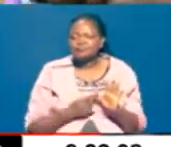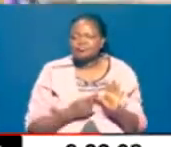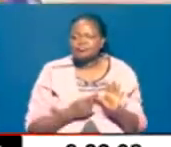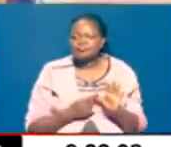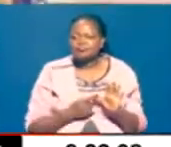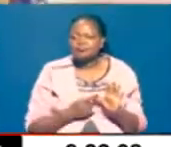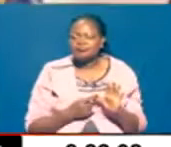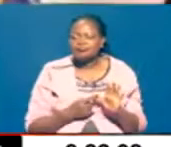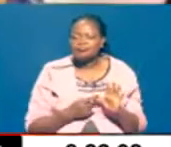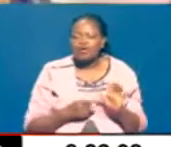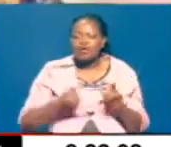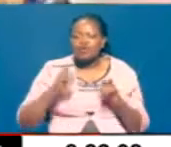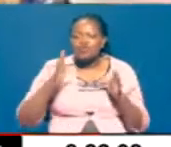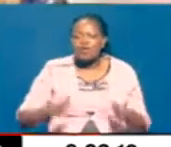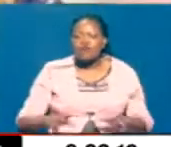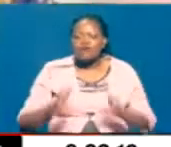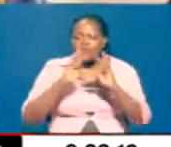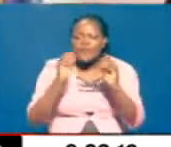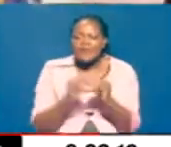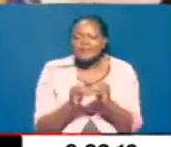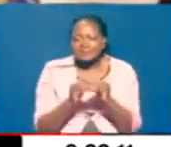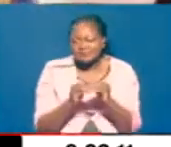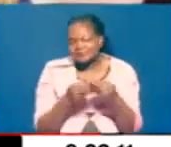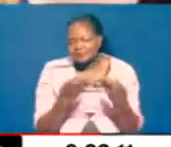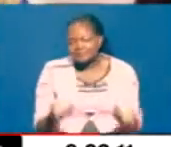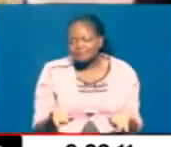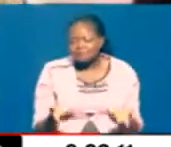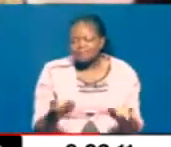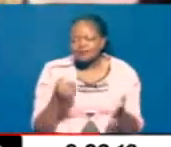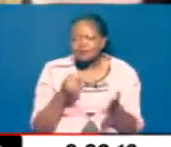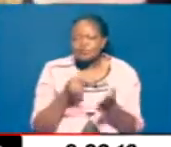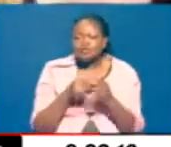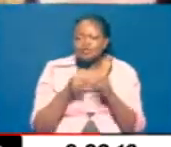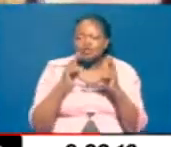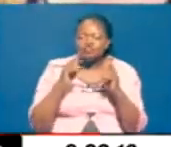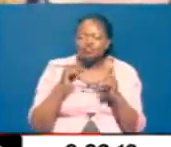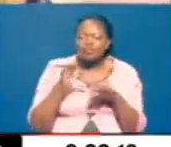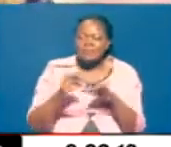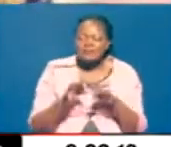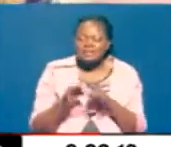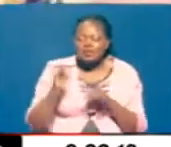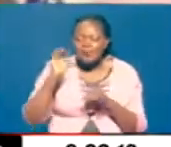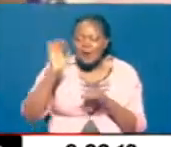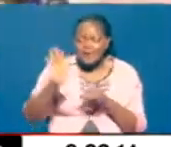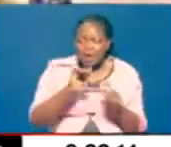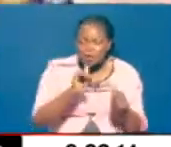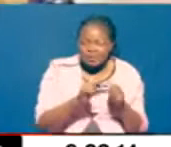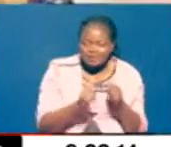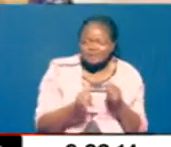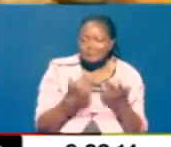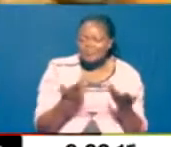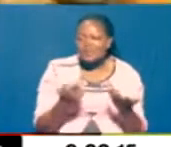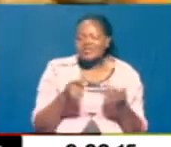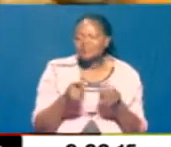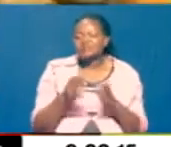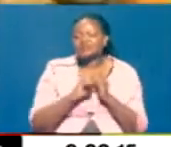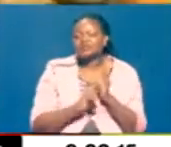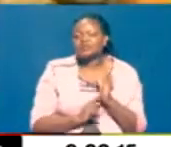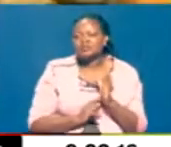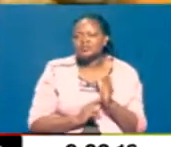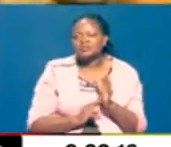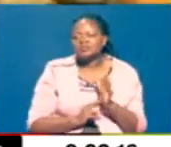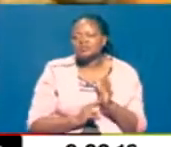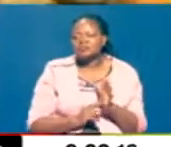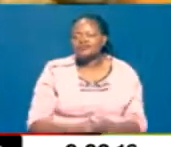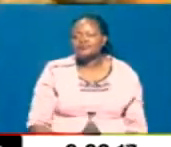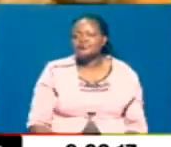Controller of Budget katika maswala haya ili waweze kutueleza maoni yao ni nini kuhusiana na hii regulation. The funds